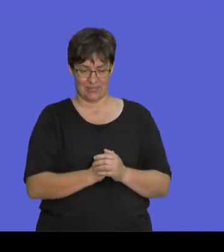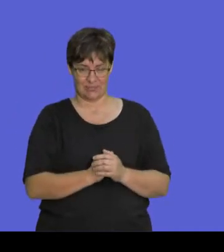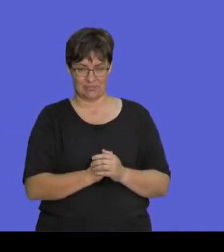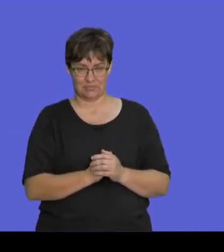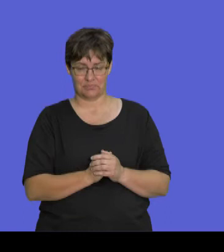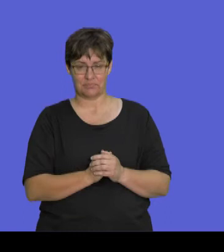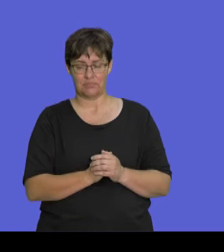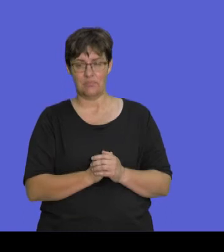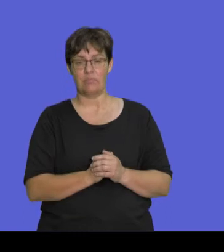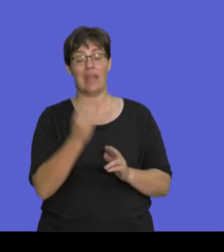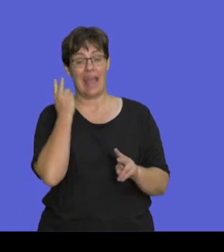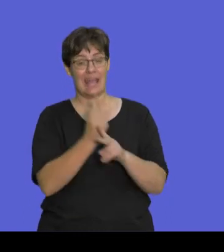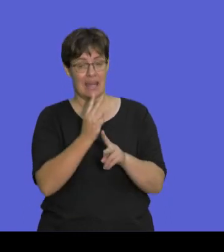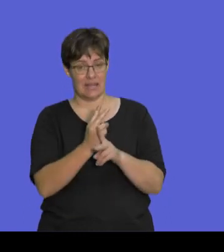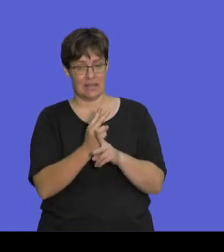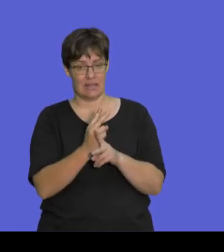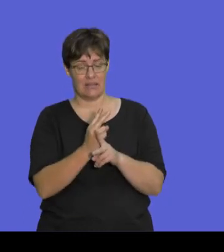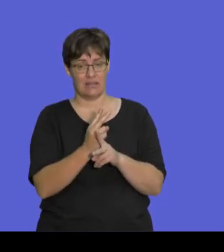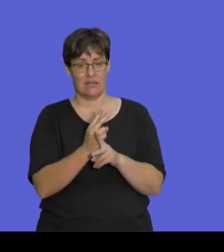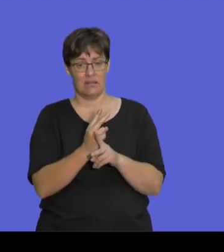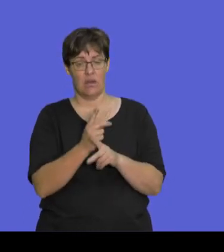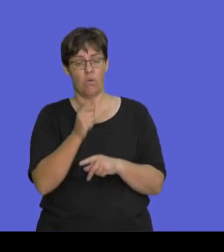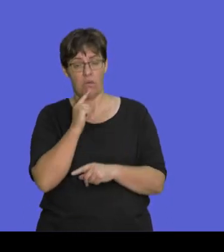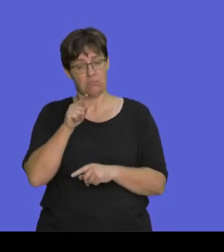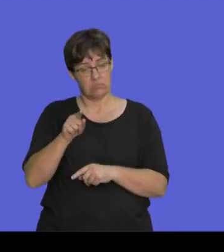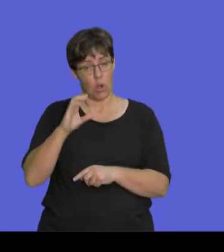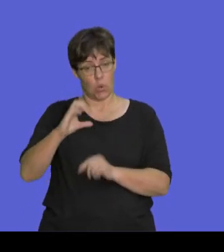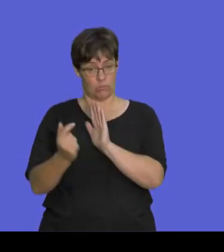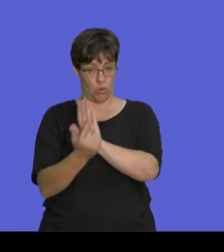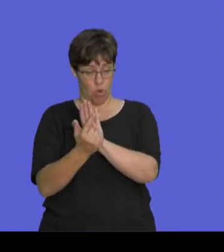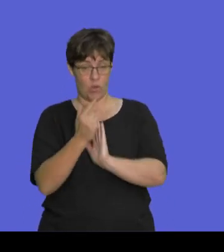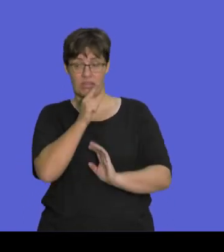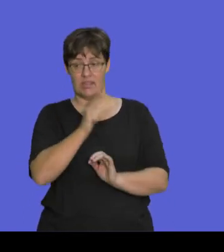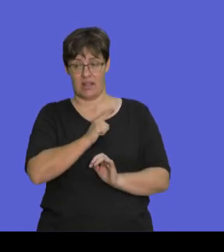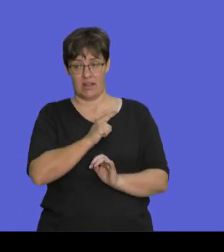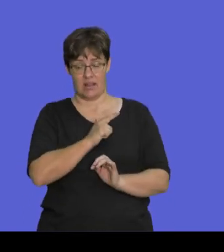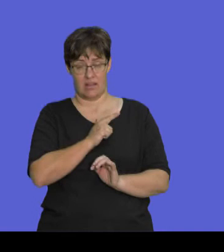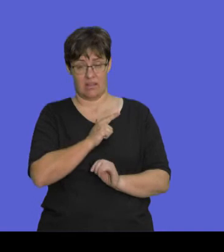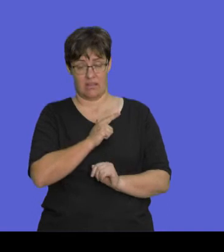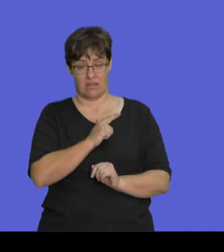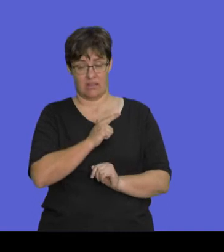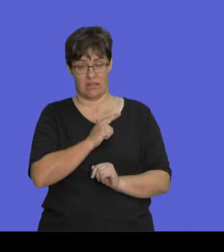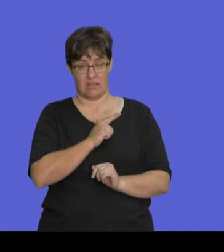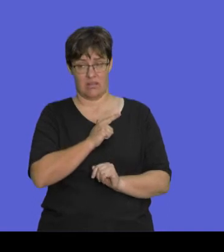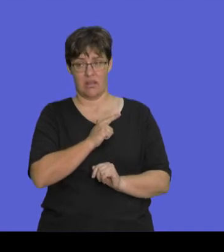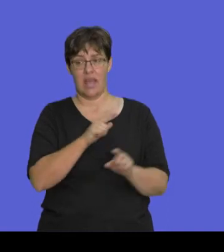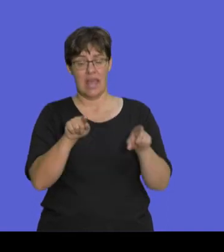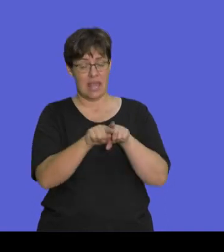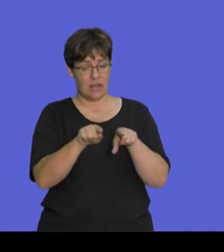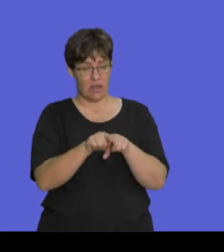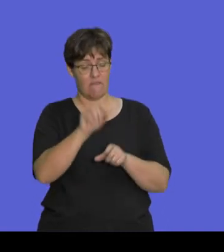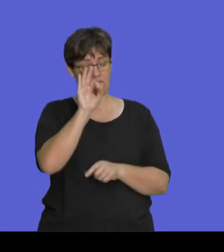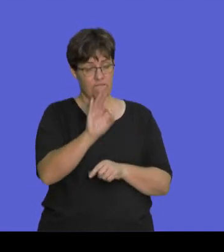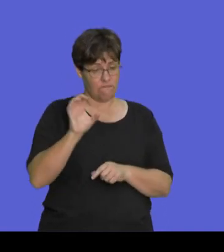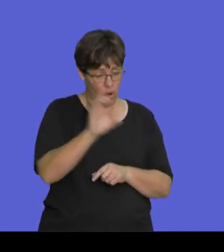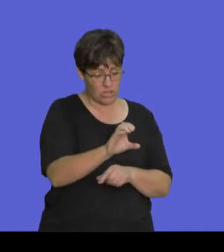again, we appreciate the fact that according to Coulomb's law, we know that the force is equals to K, the